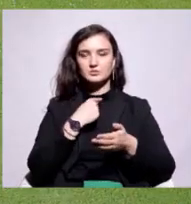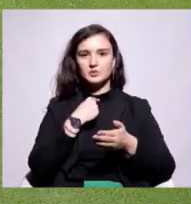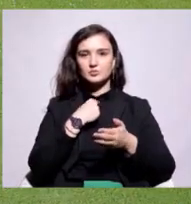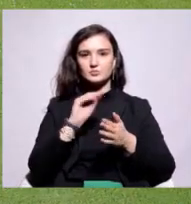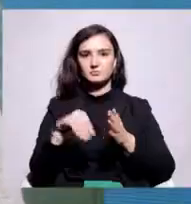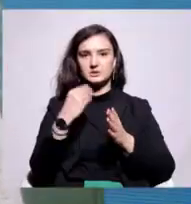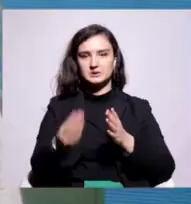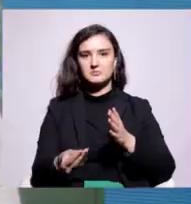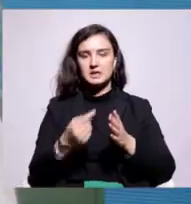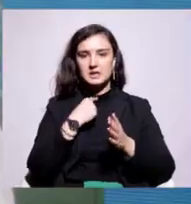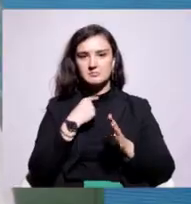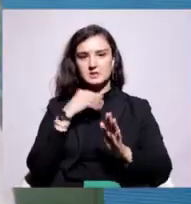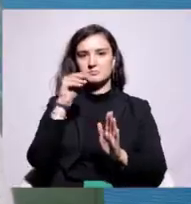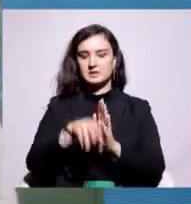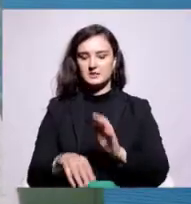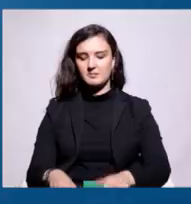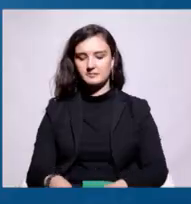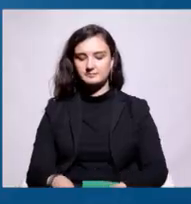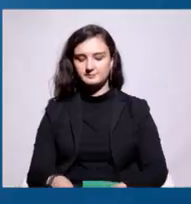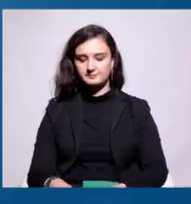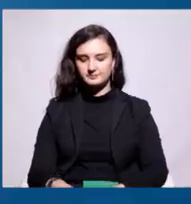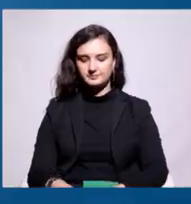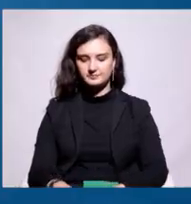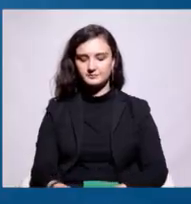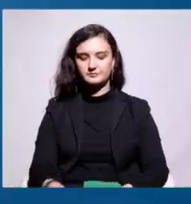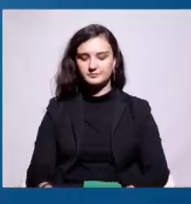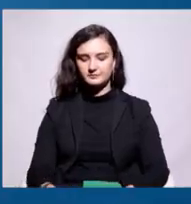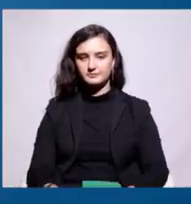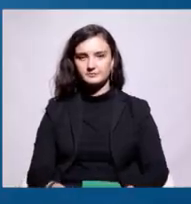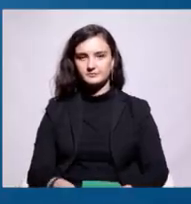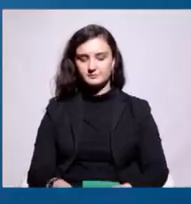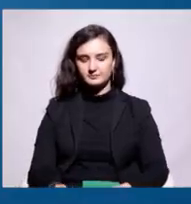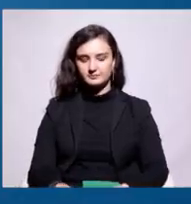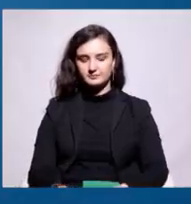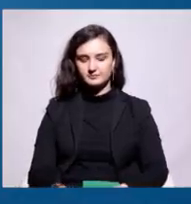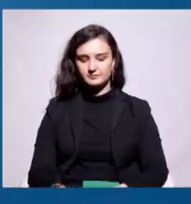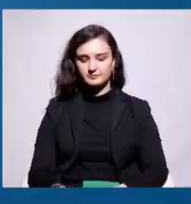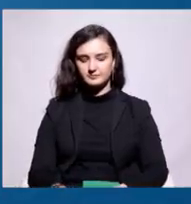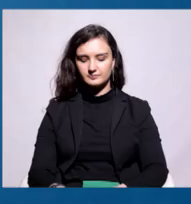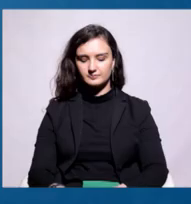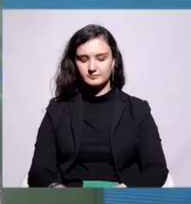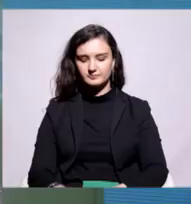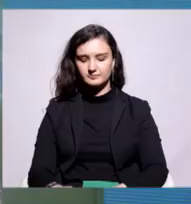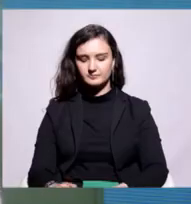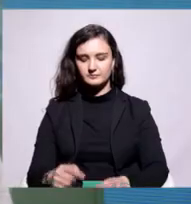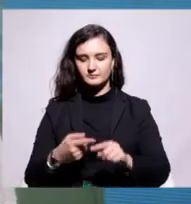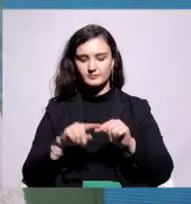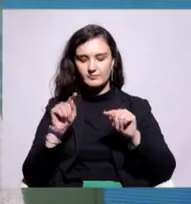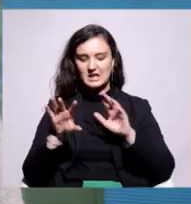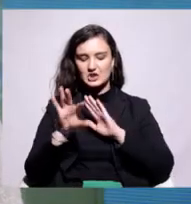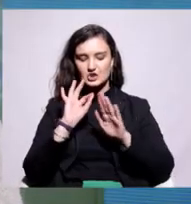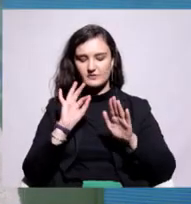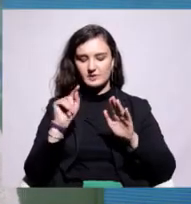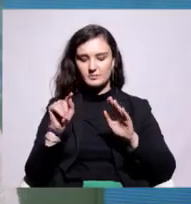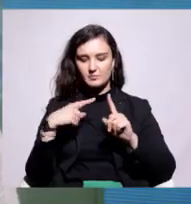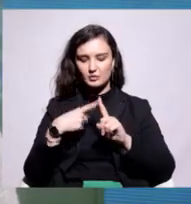word, to vote, our verb. It's a formal expression or of opinion or choice,